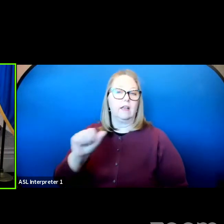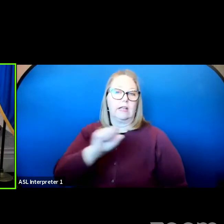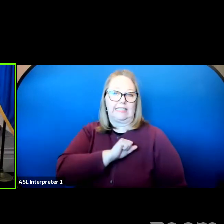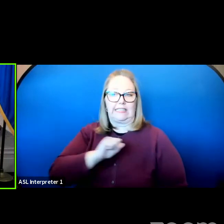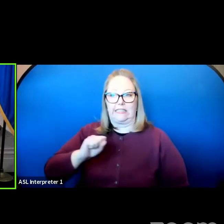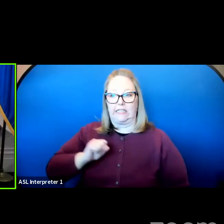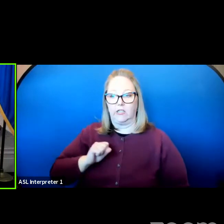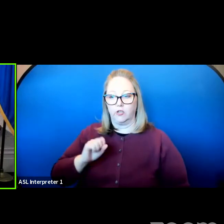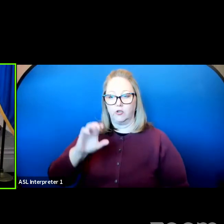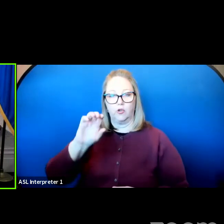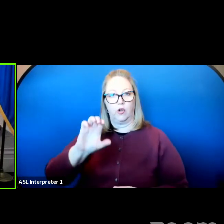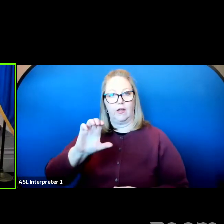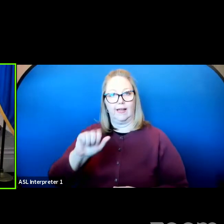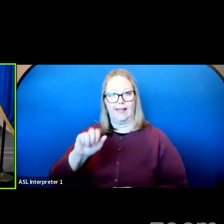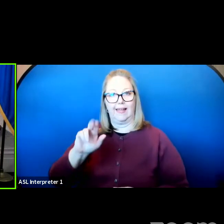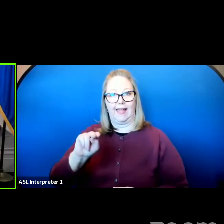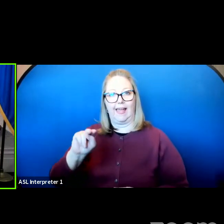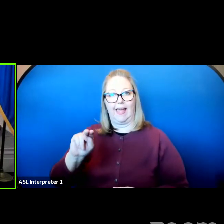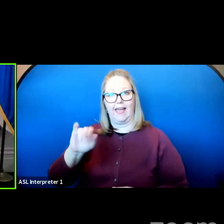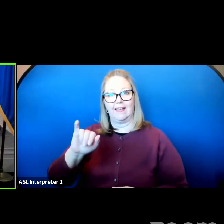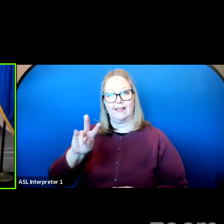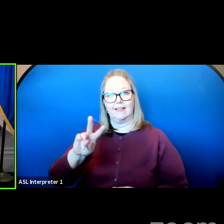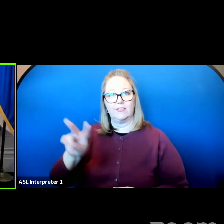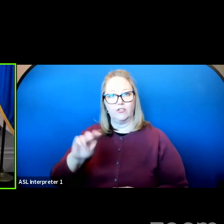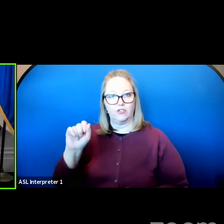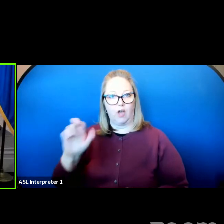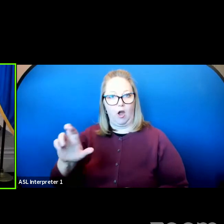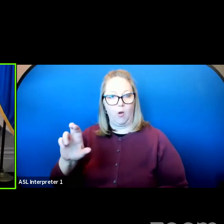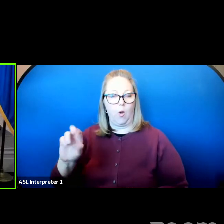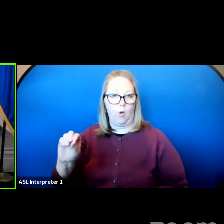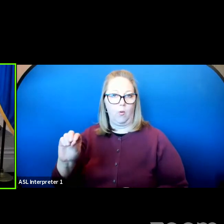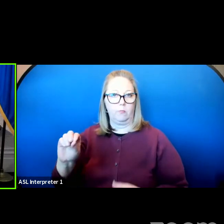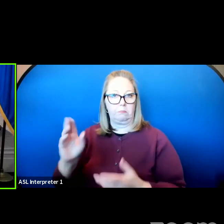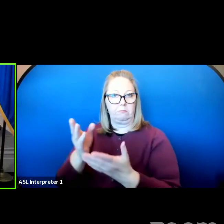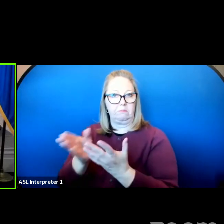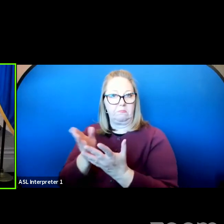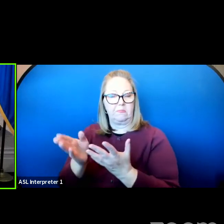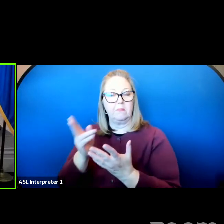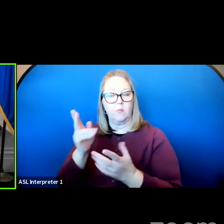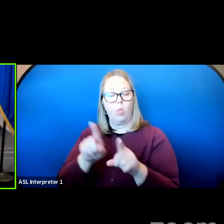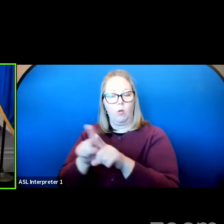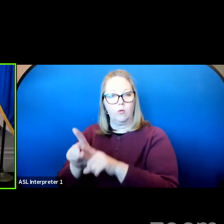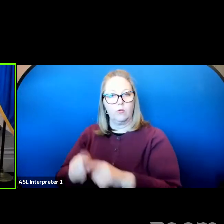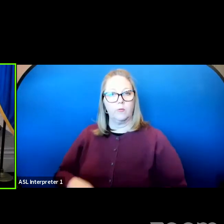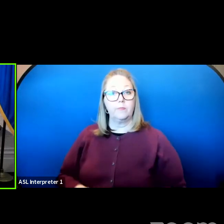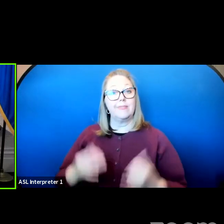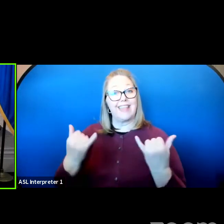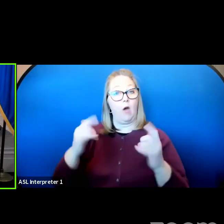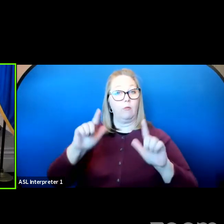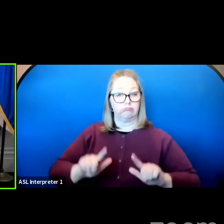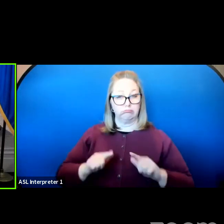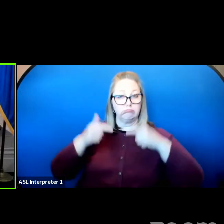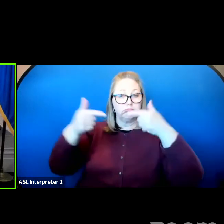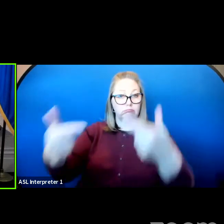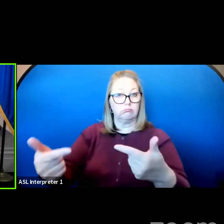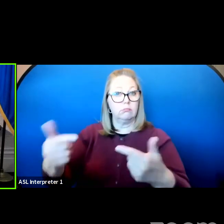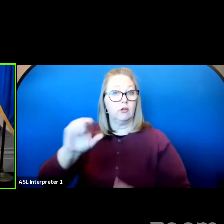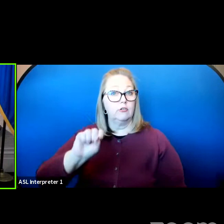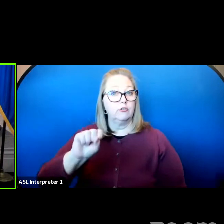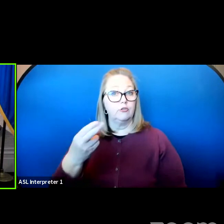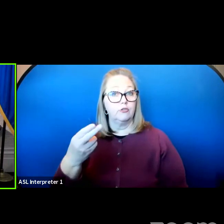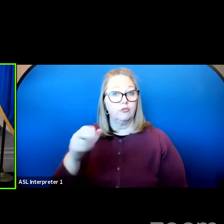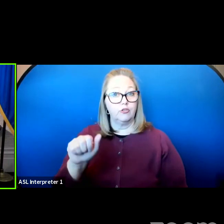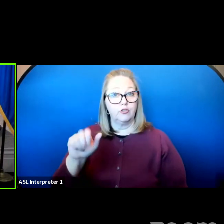done legislatively to help both tenants and landlords. At this time, I'd like to turn it over to Shannon Chambers, who will